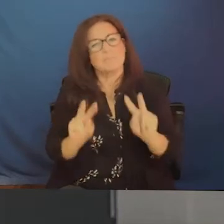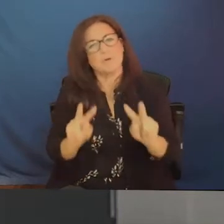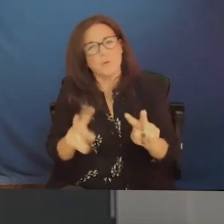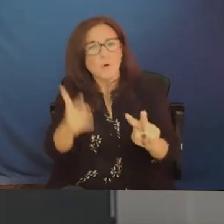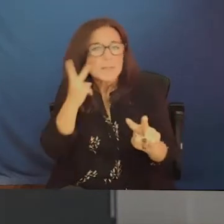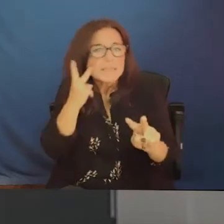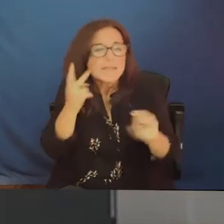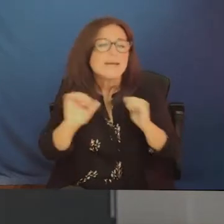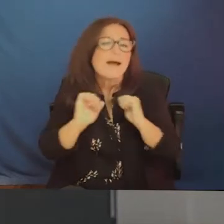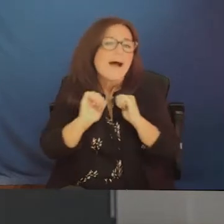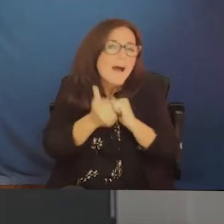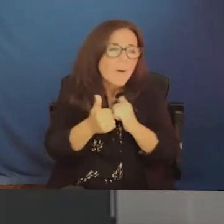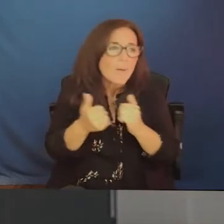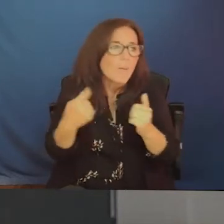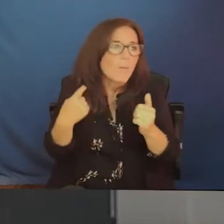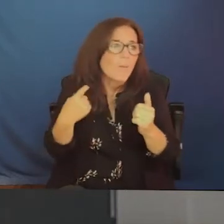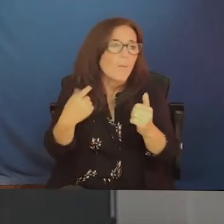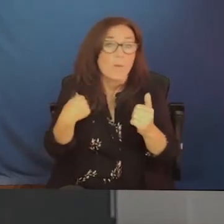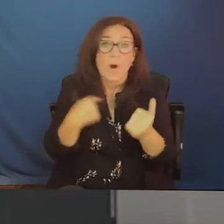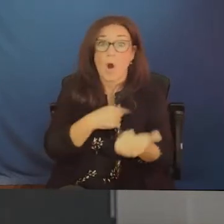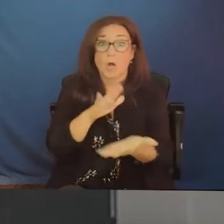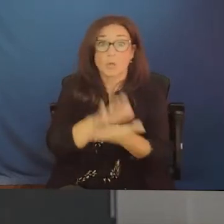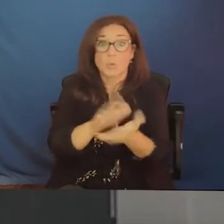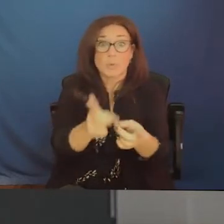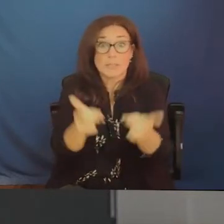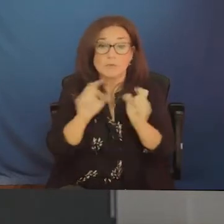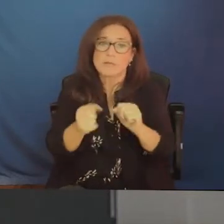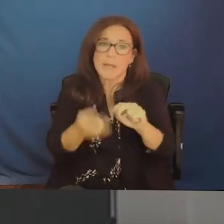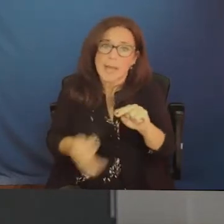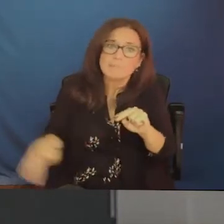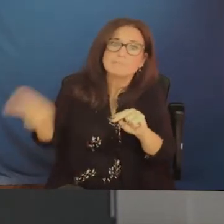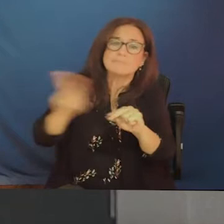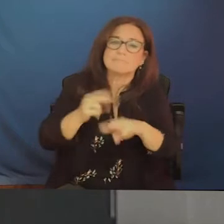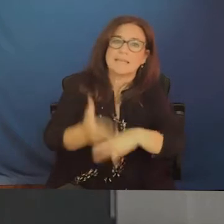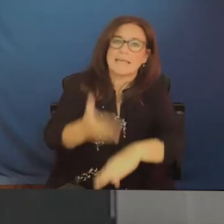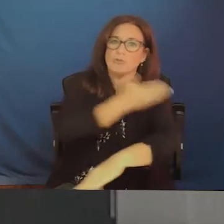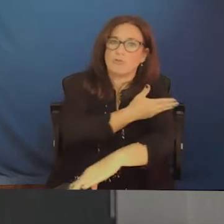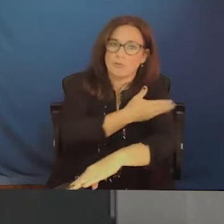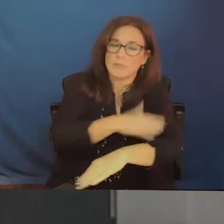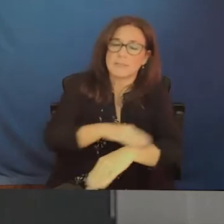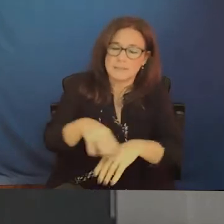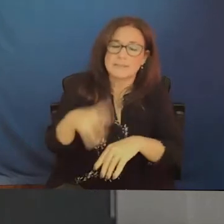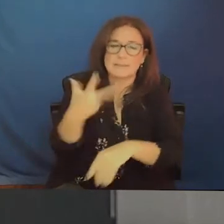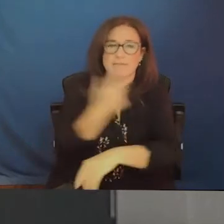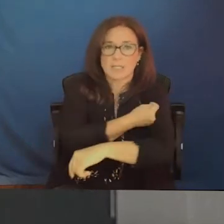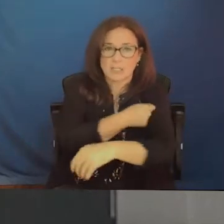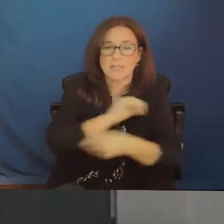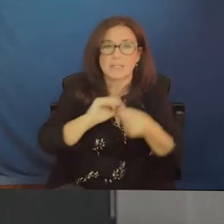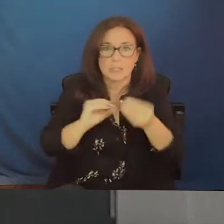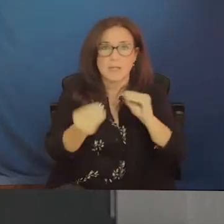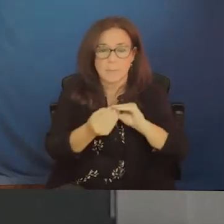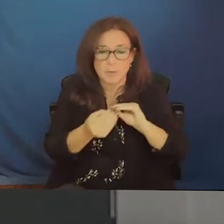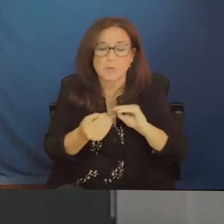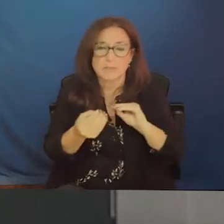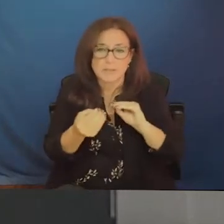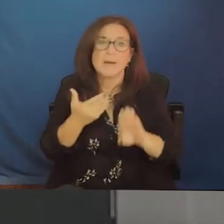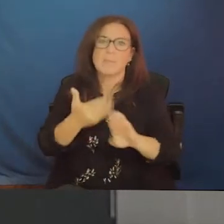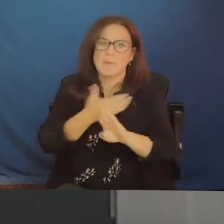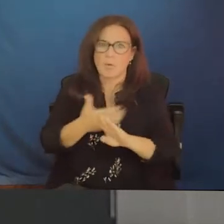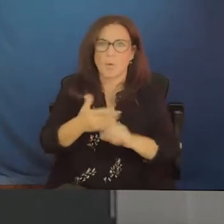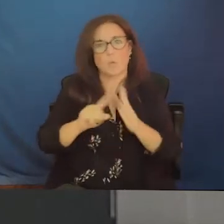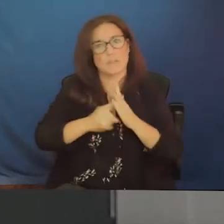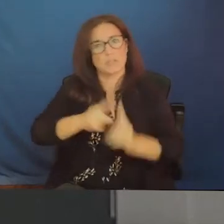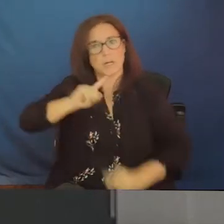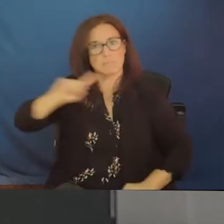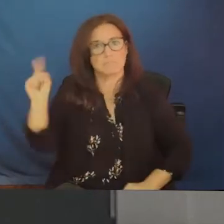increase vaccination rates voluntarily before the requirements do come down the pike, which again, I do believe